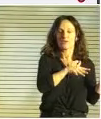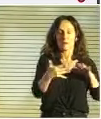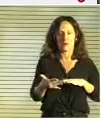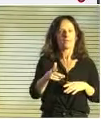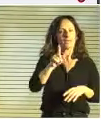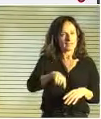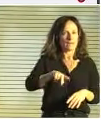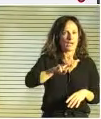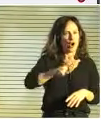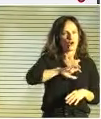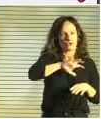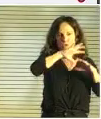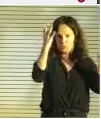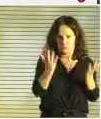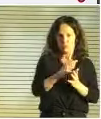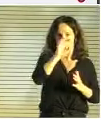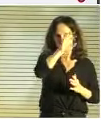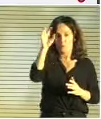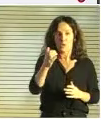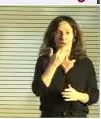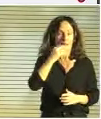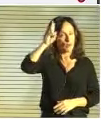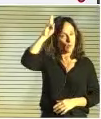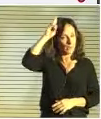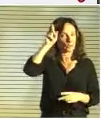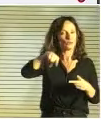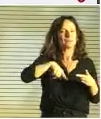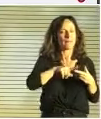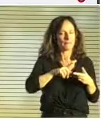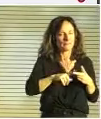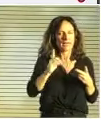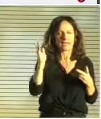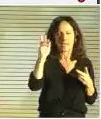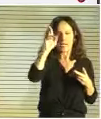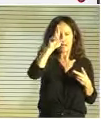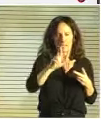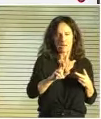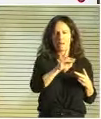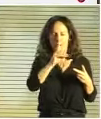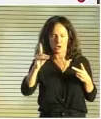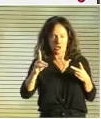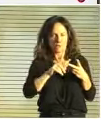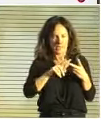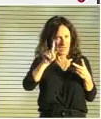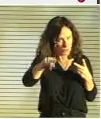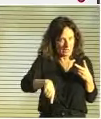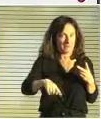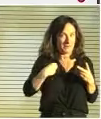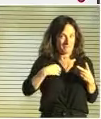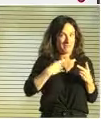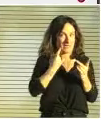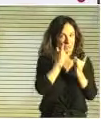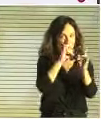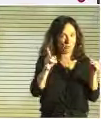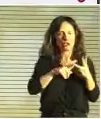We have a forest in the Dominican Republic. We start a new one on roads very soon. So there will be new